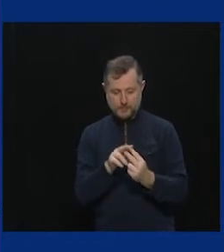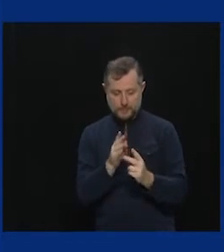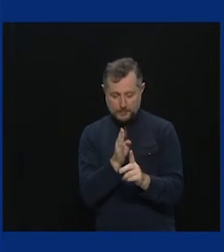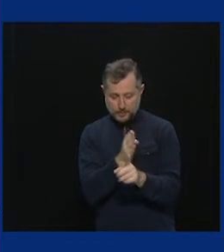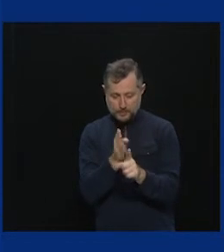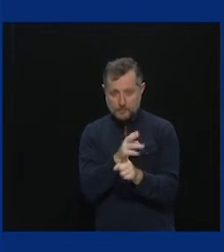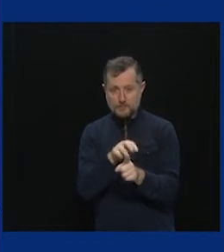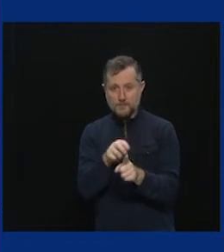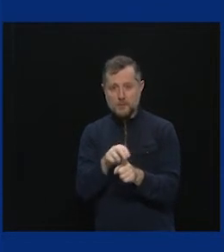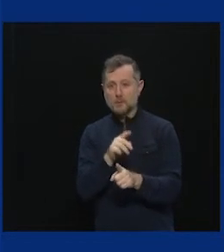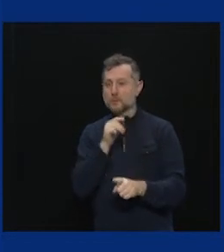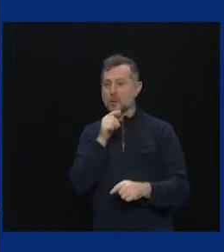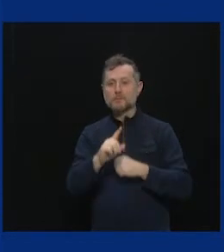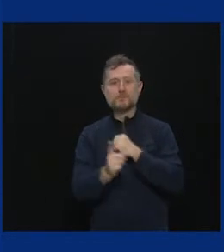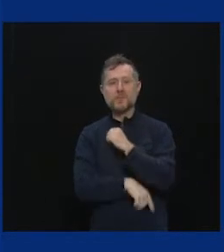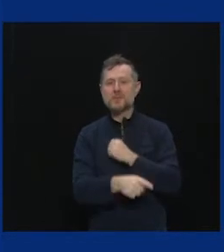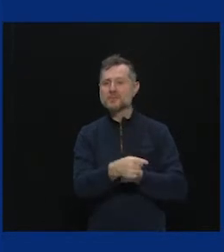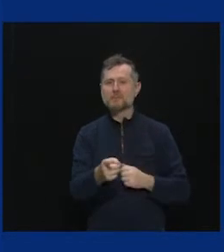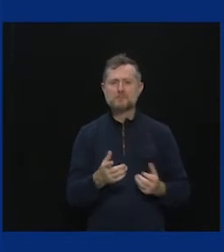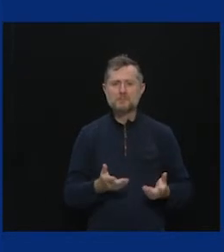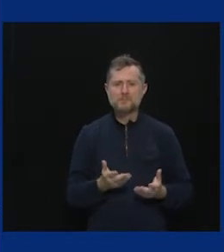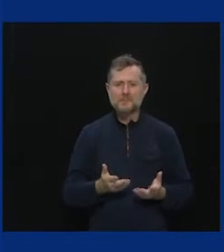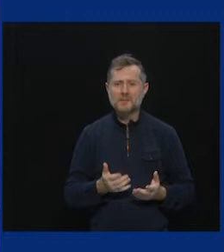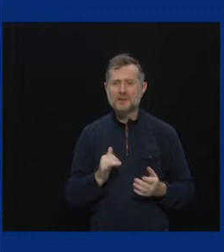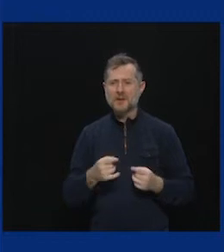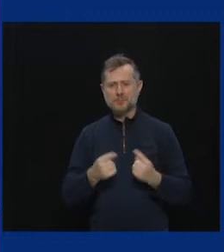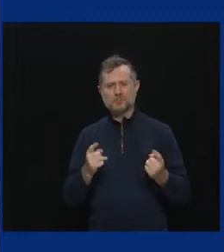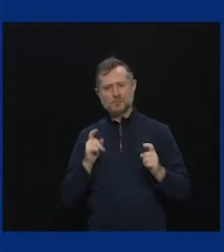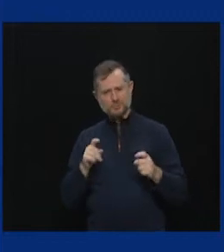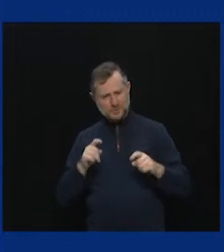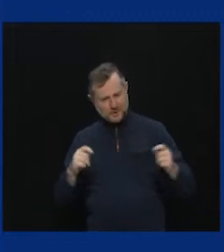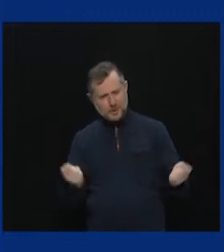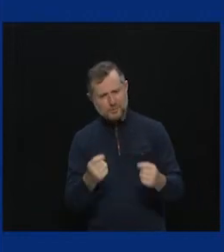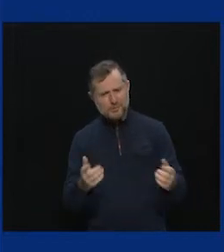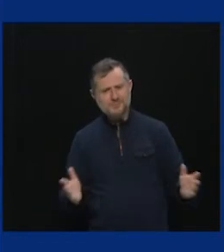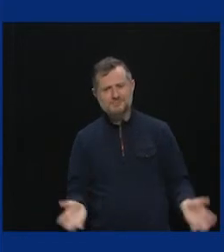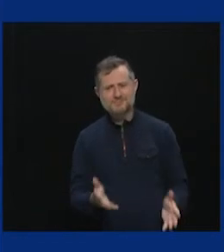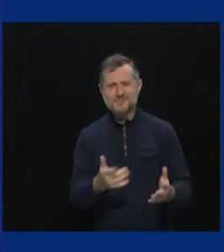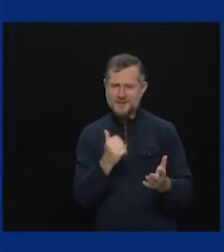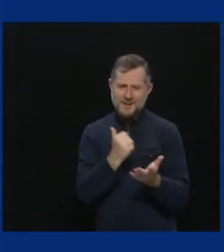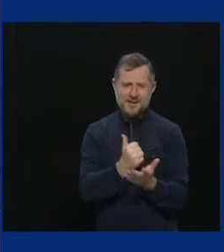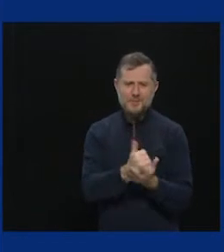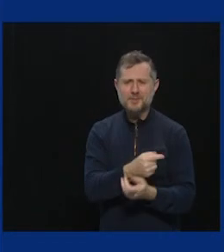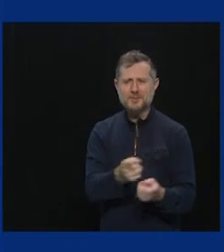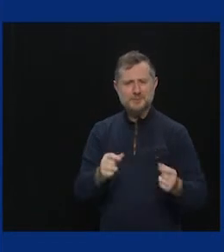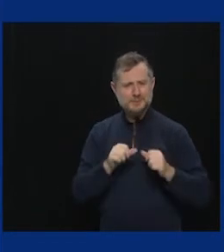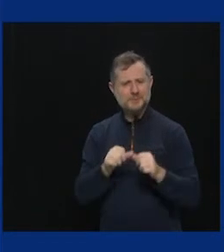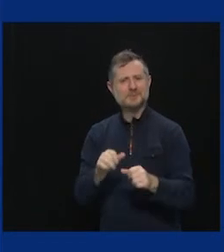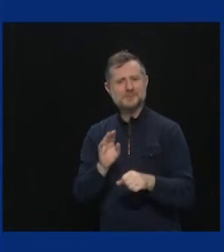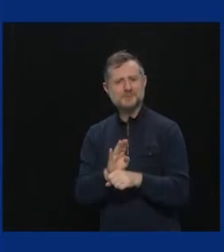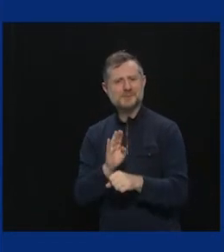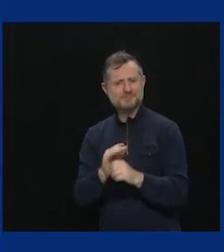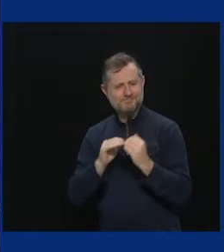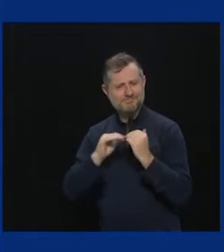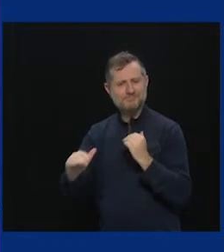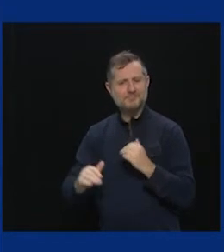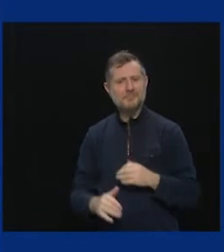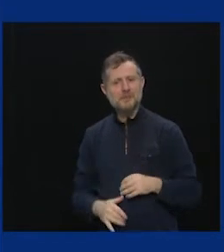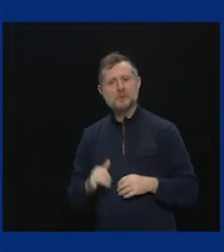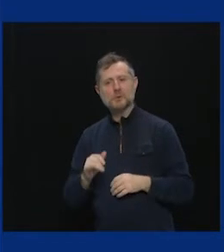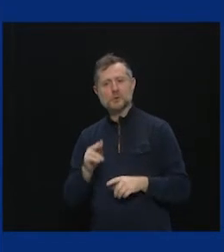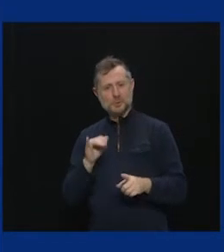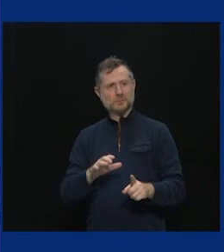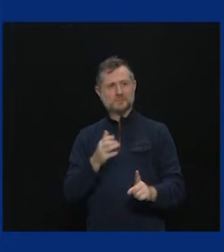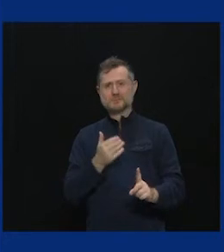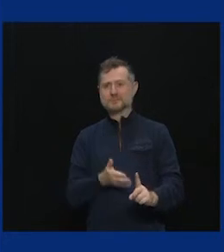them. Contrary, we should celebrate them. We should help them stay in business, because that's what New York City is, a city